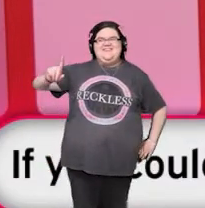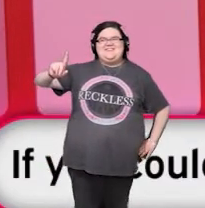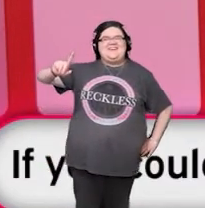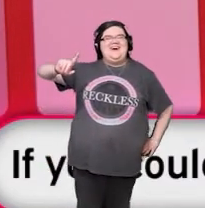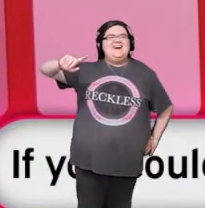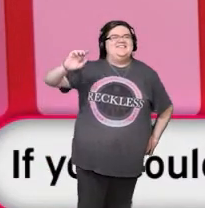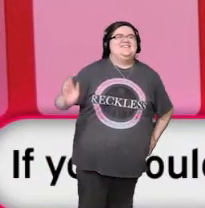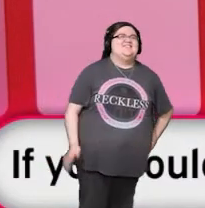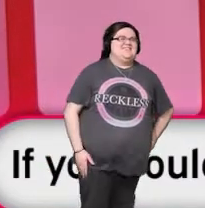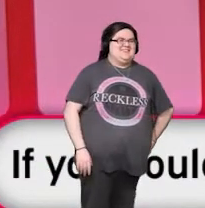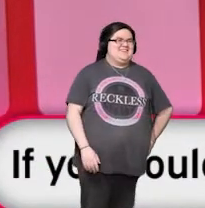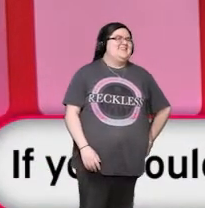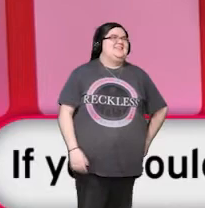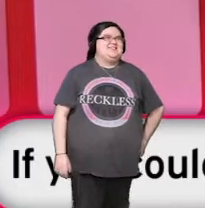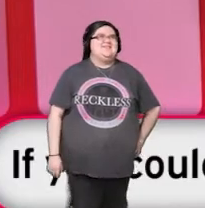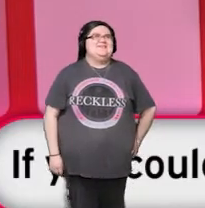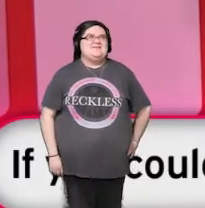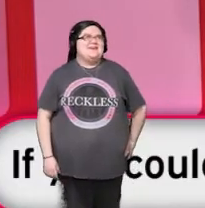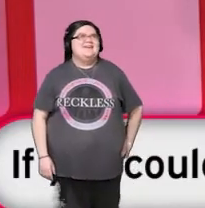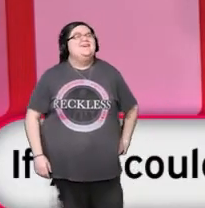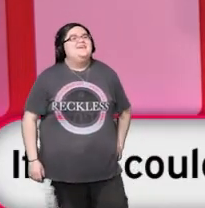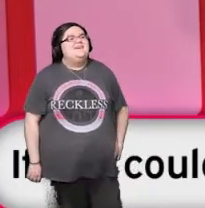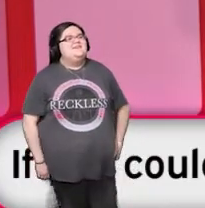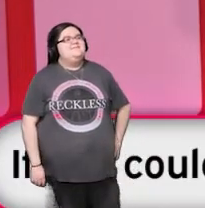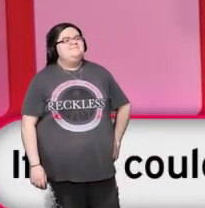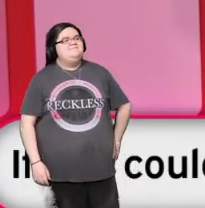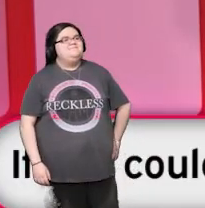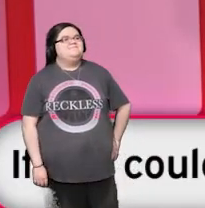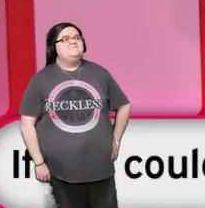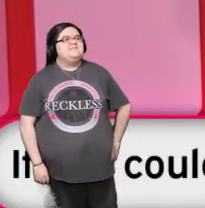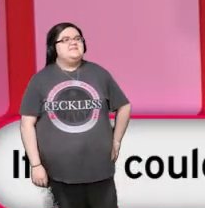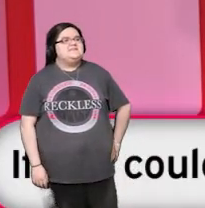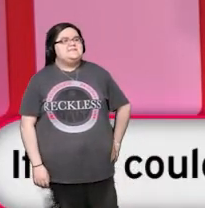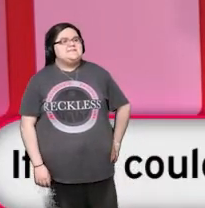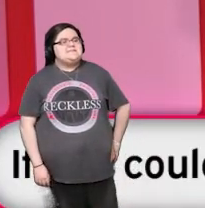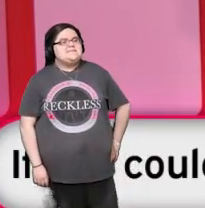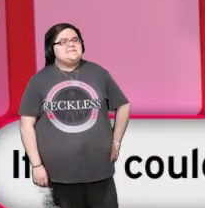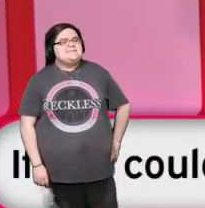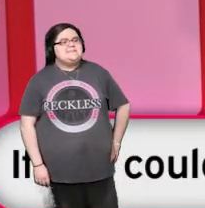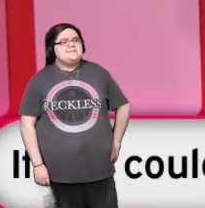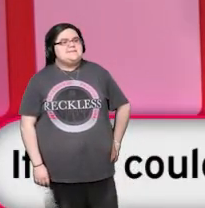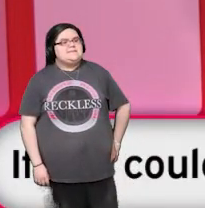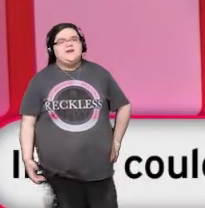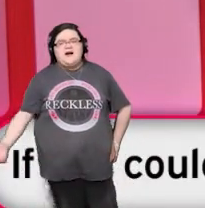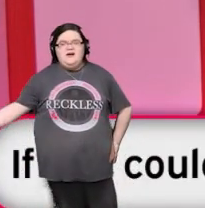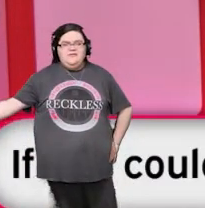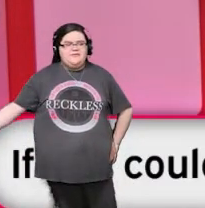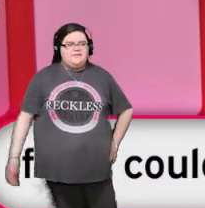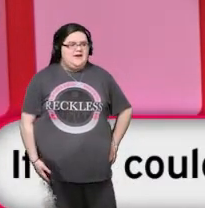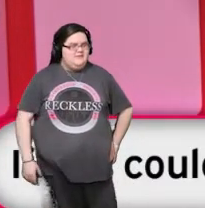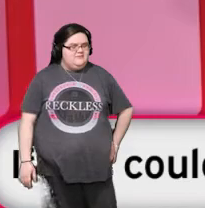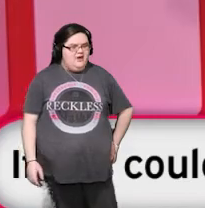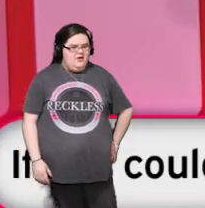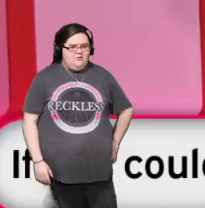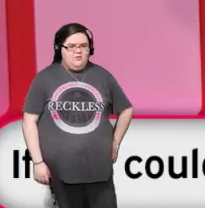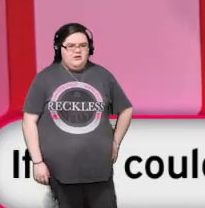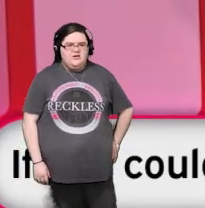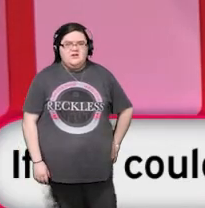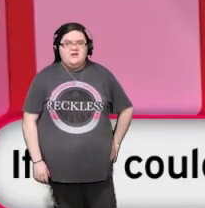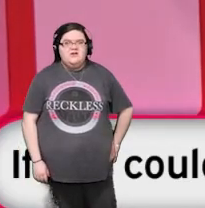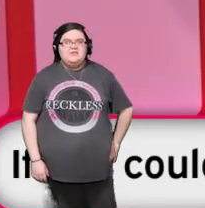Amazon gift cards! No, I'm just kidding. That's the same as money. He already has endless supplies of money. God, I don't